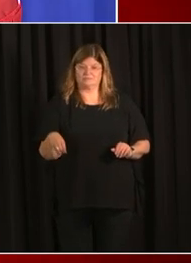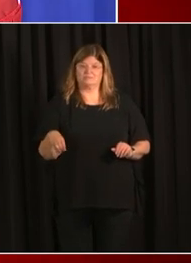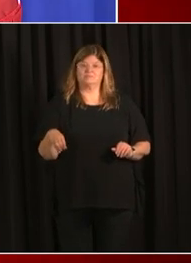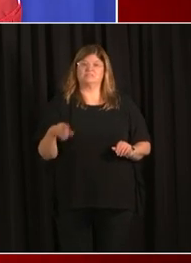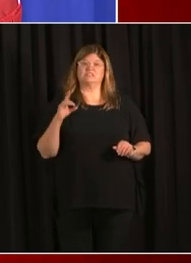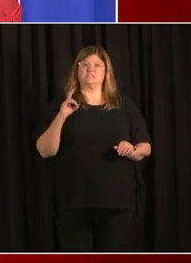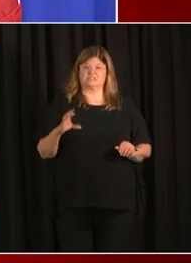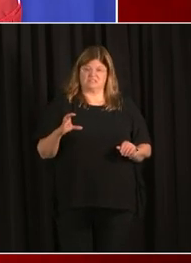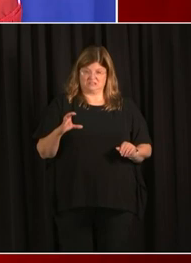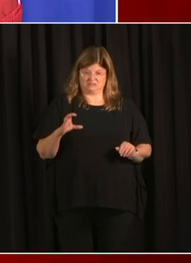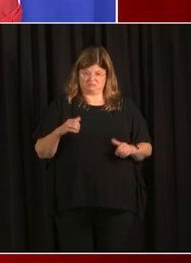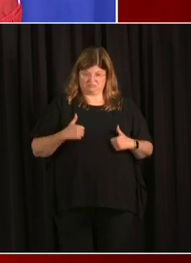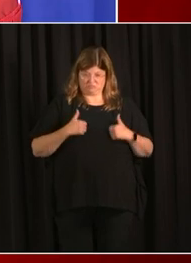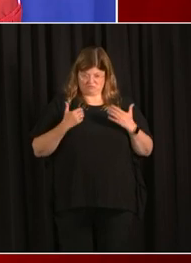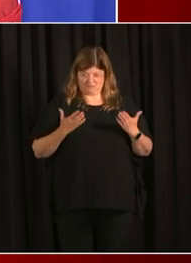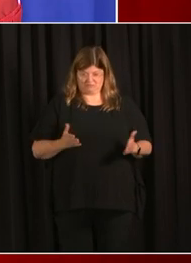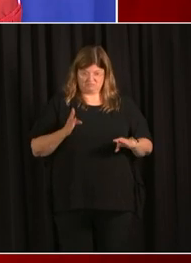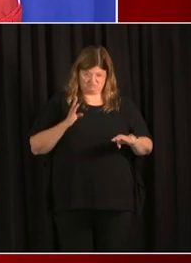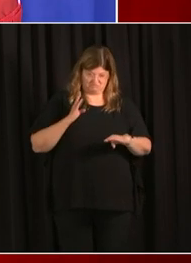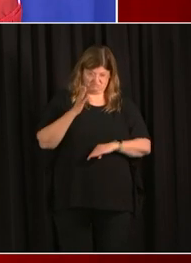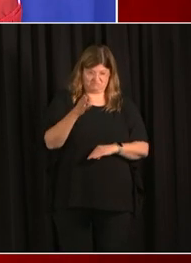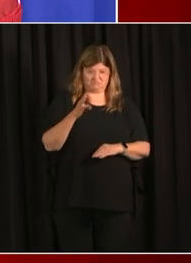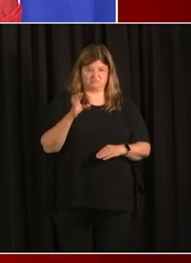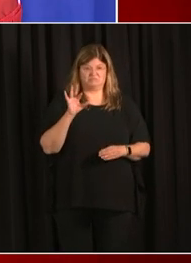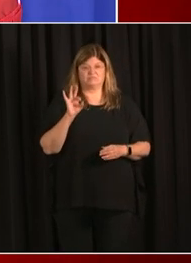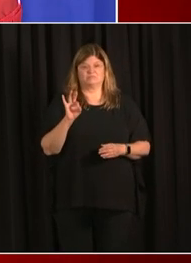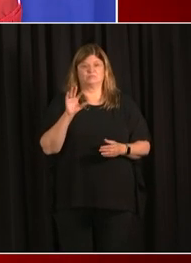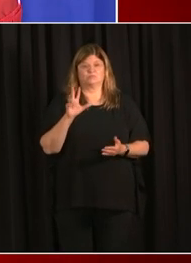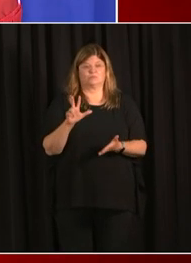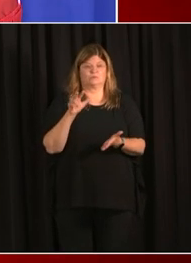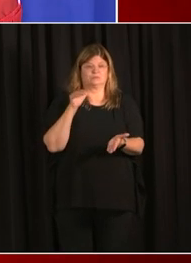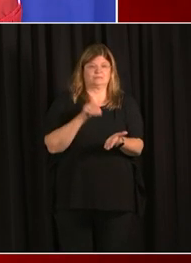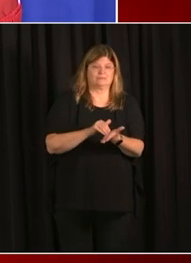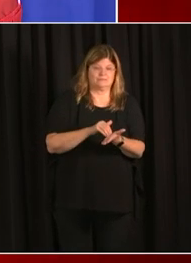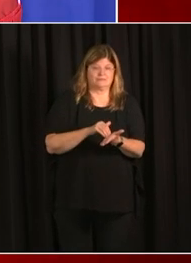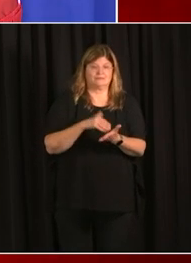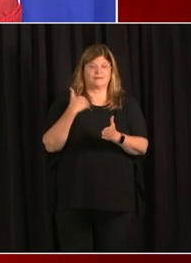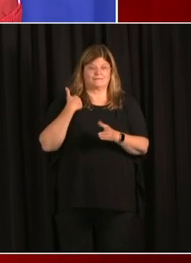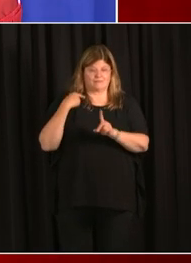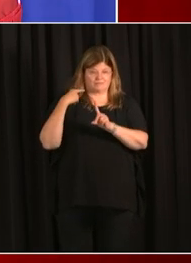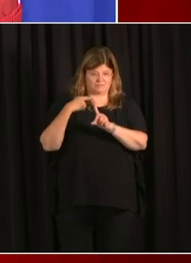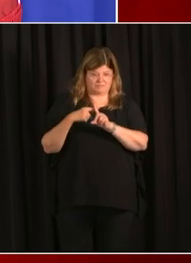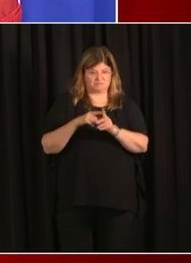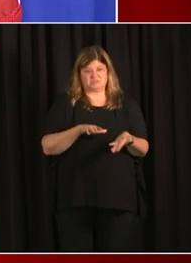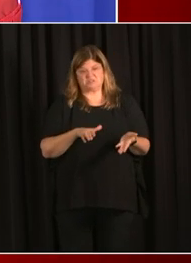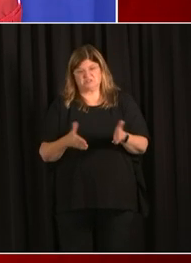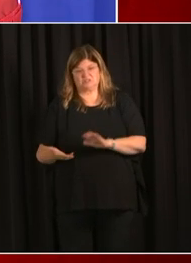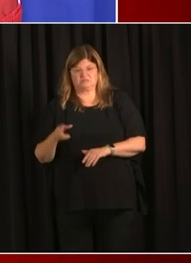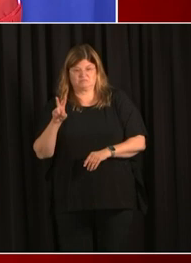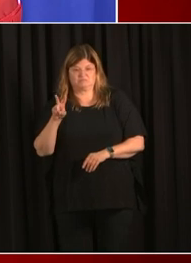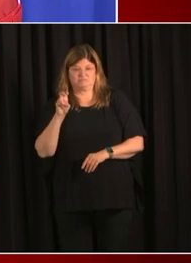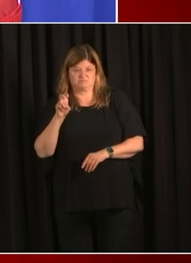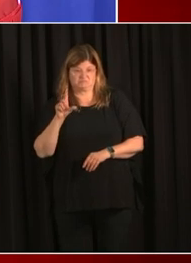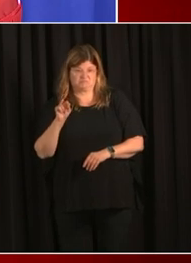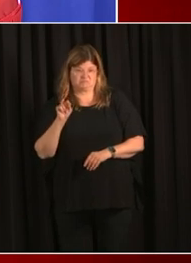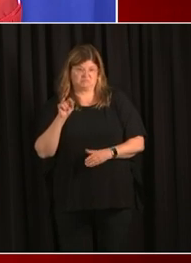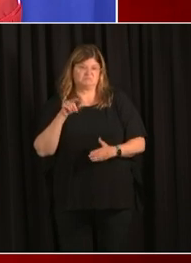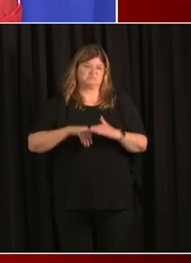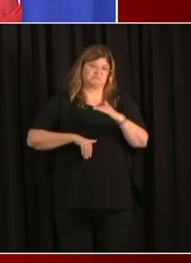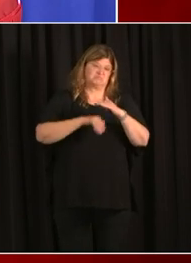93,000 testing positive, having been infected, and deaths between 220 to a max of